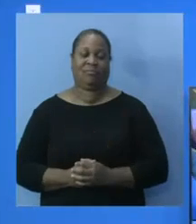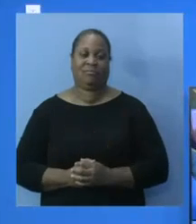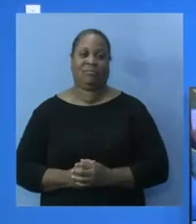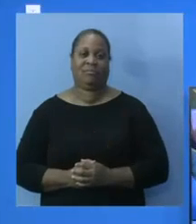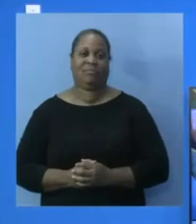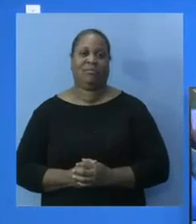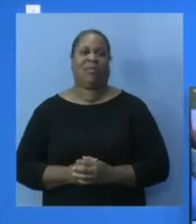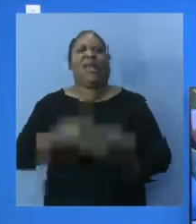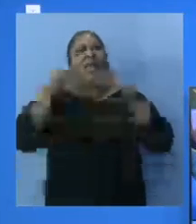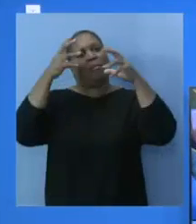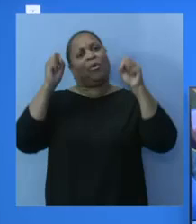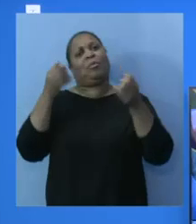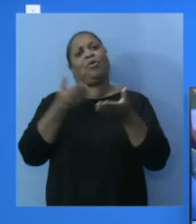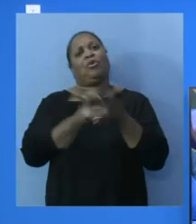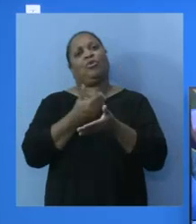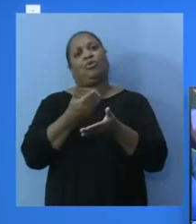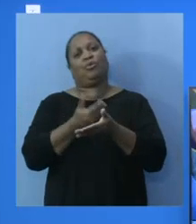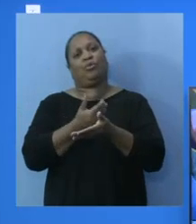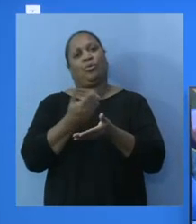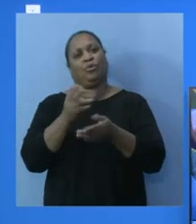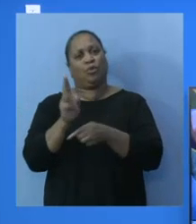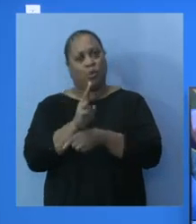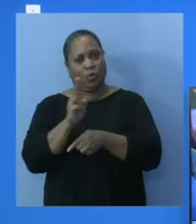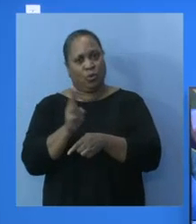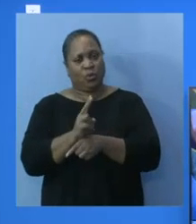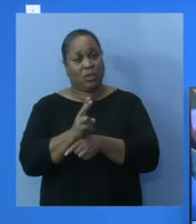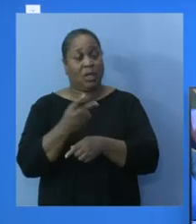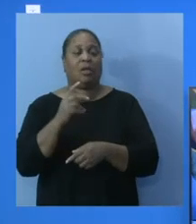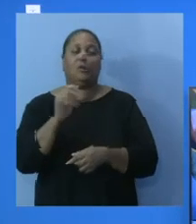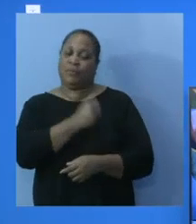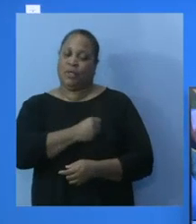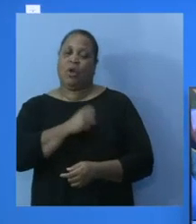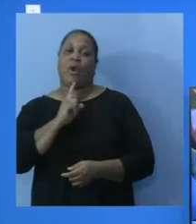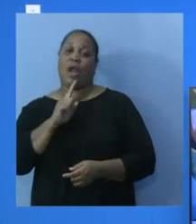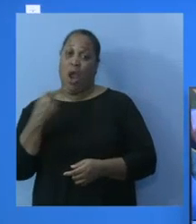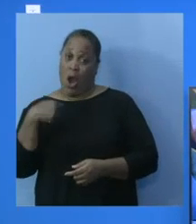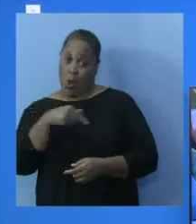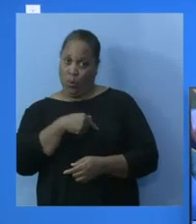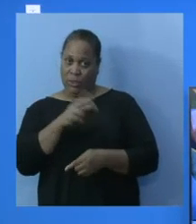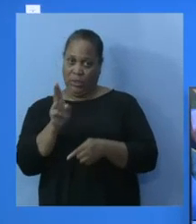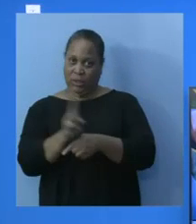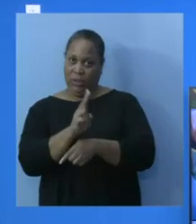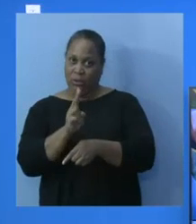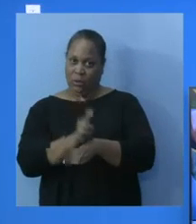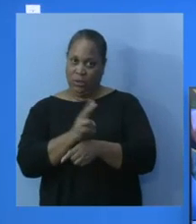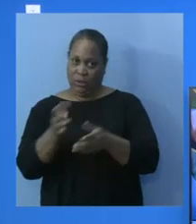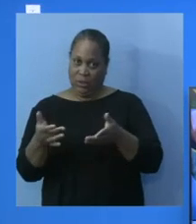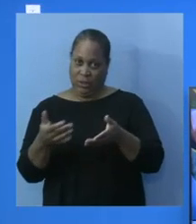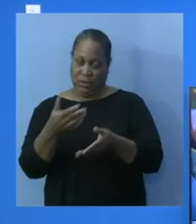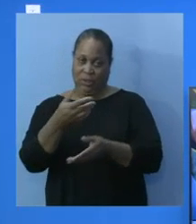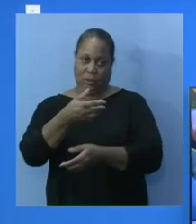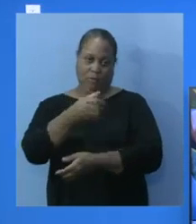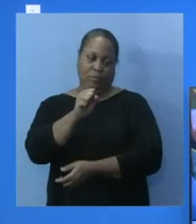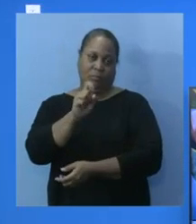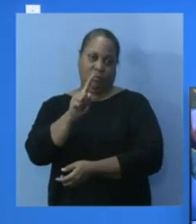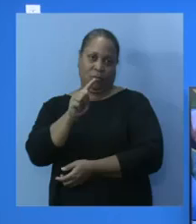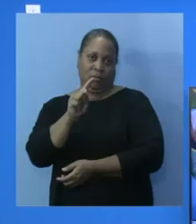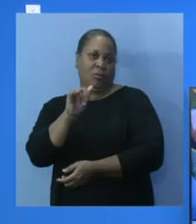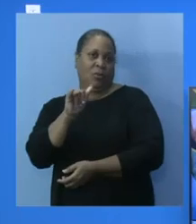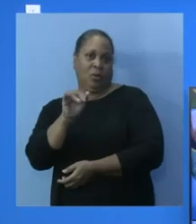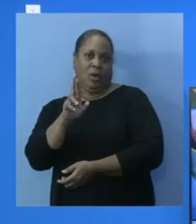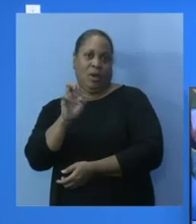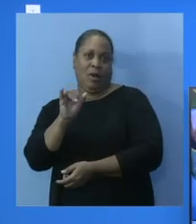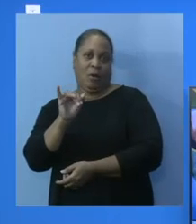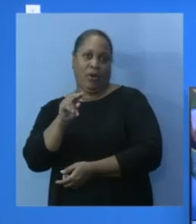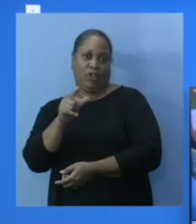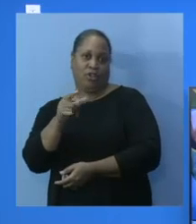Premier, we are using the newest and most efficient. Are we using the newest and most efficient syringes, which limit dead space